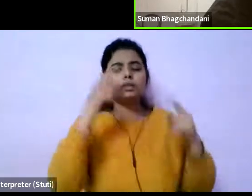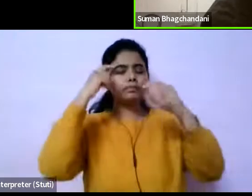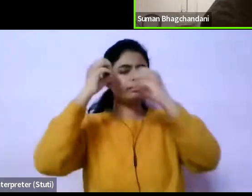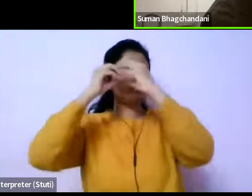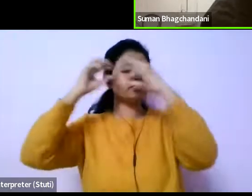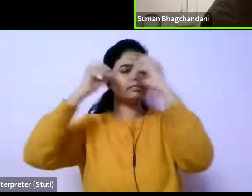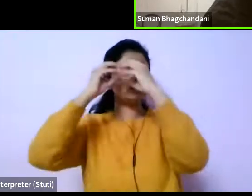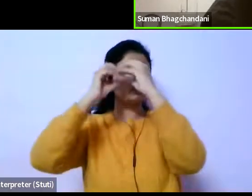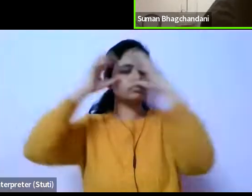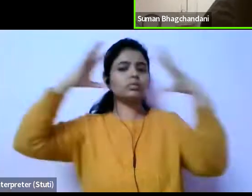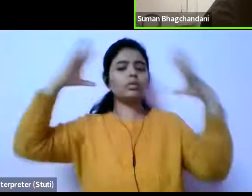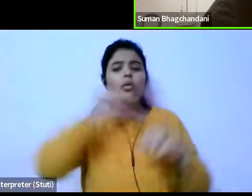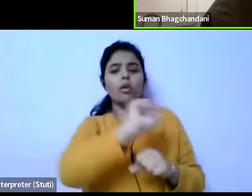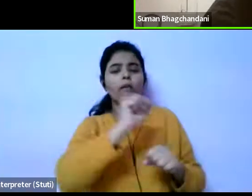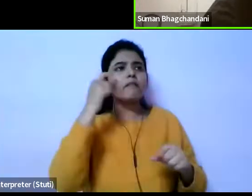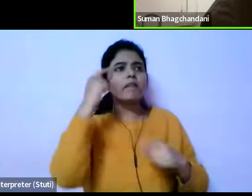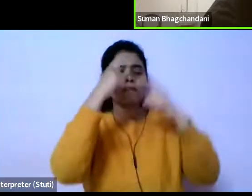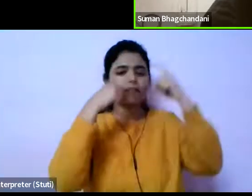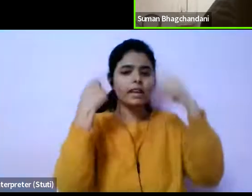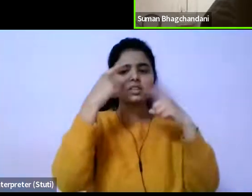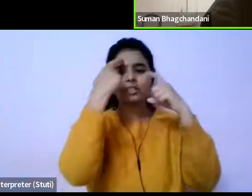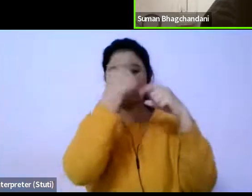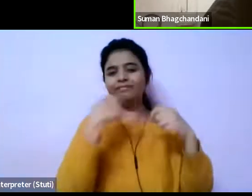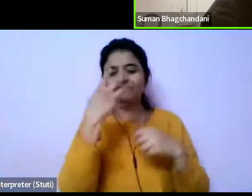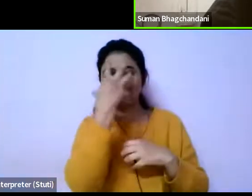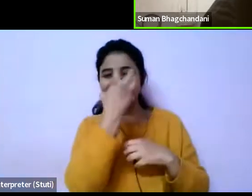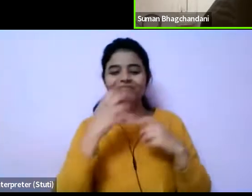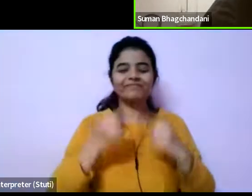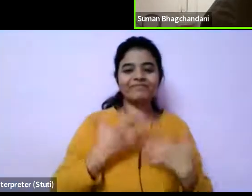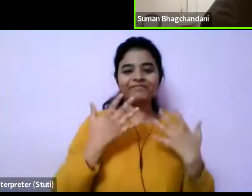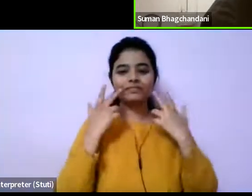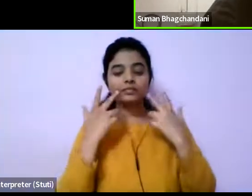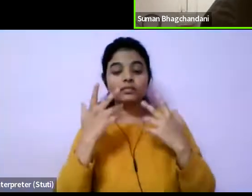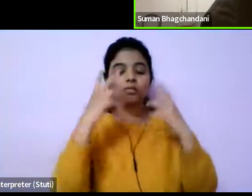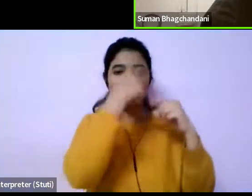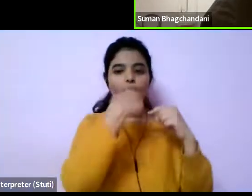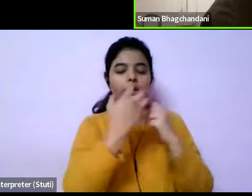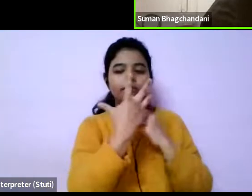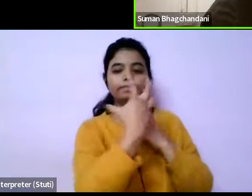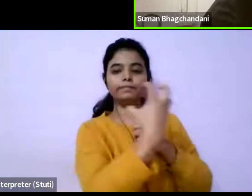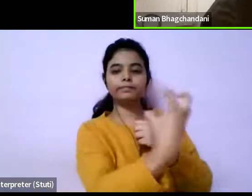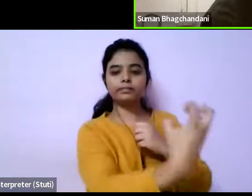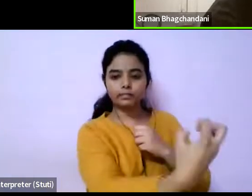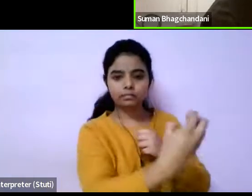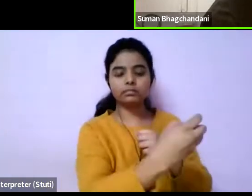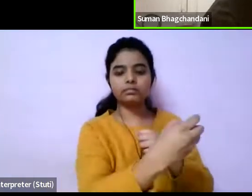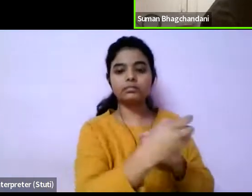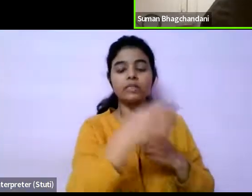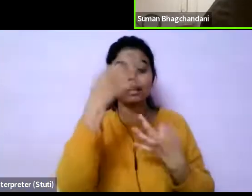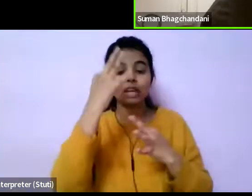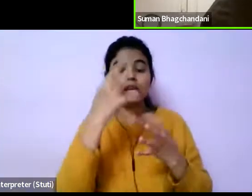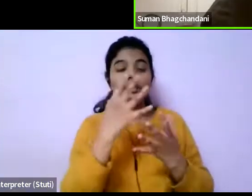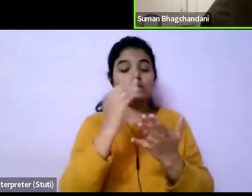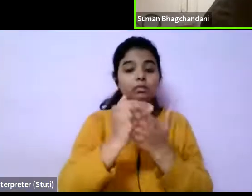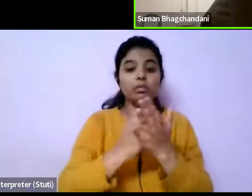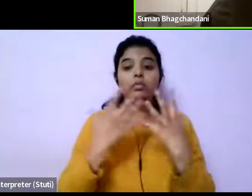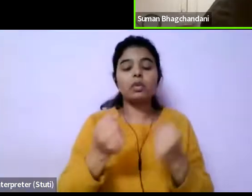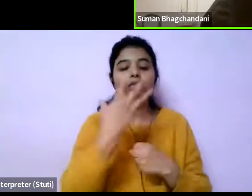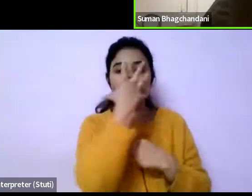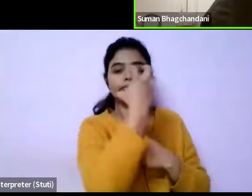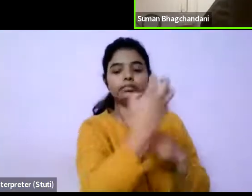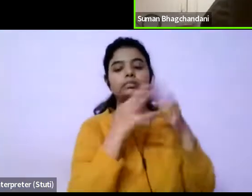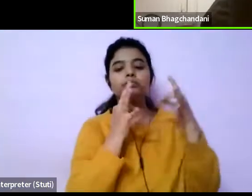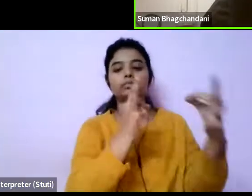that muscular tension and facial expression and relate it to the emotion that is required by the performance. The demonstrative body in this